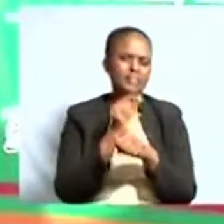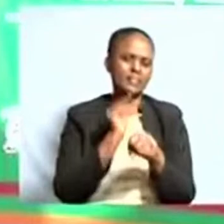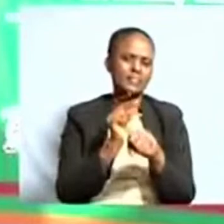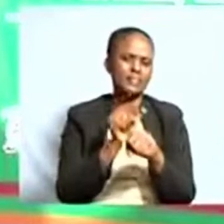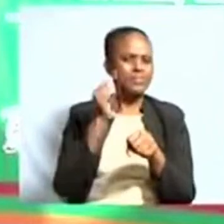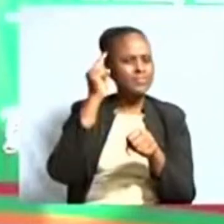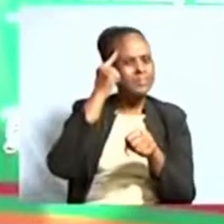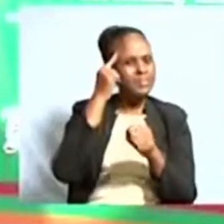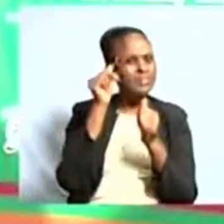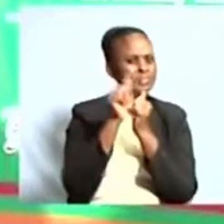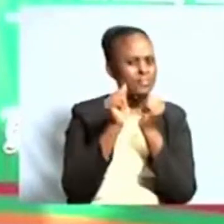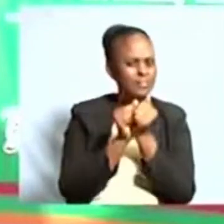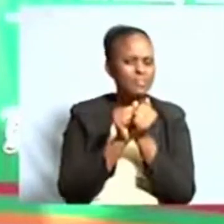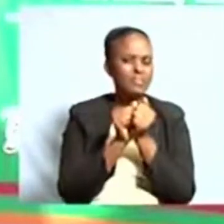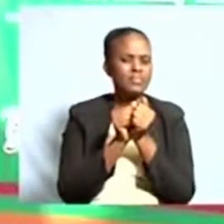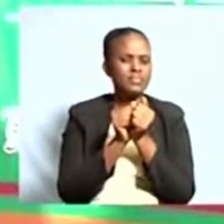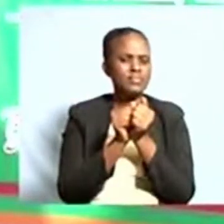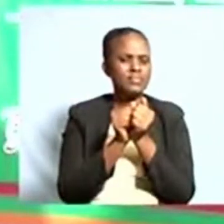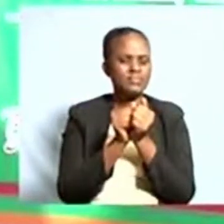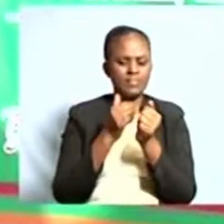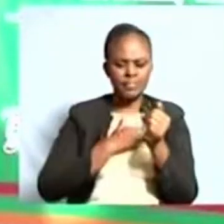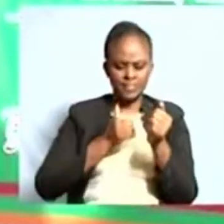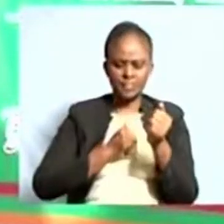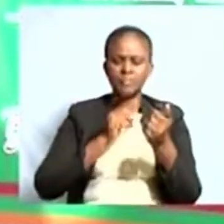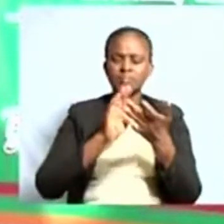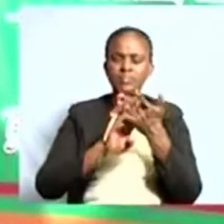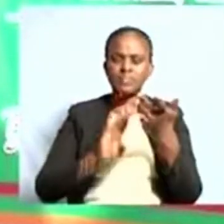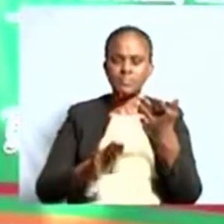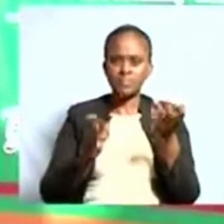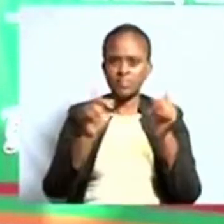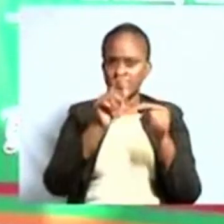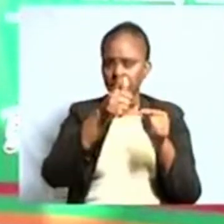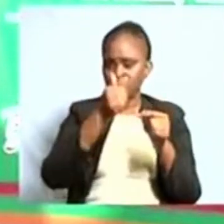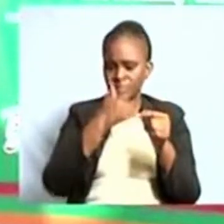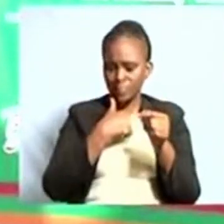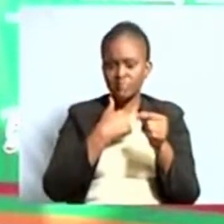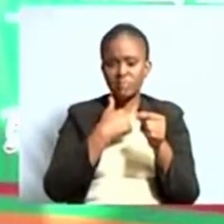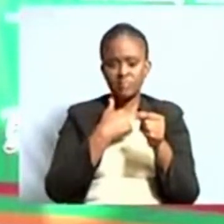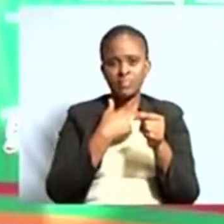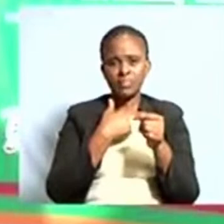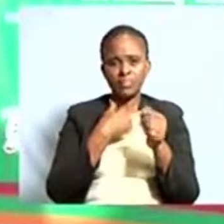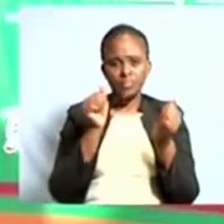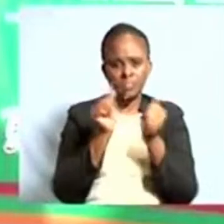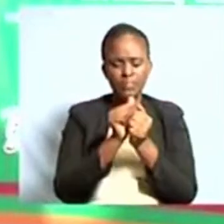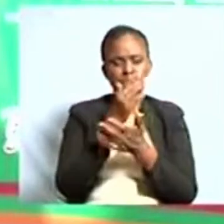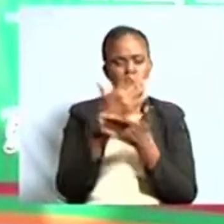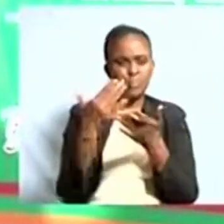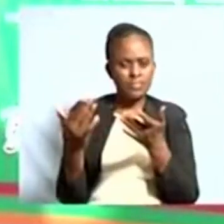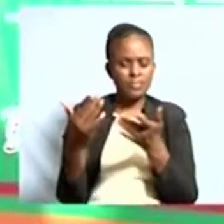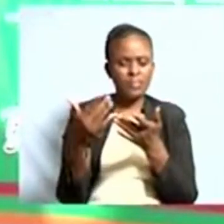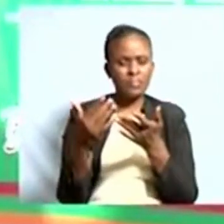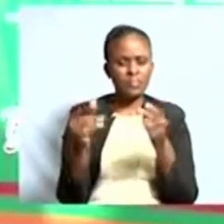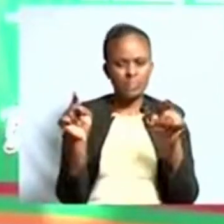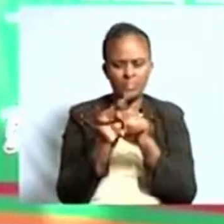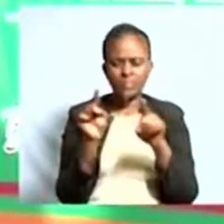think about. Because I believe when you come up with something, it's